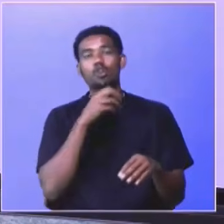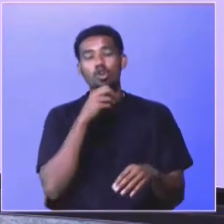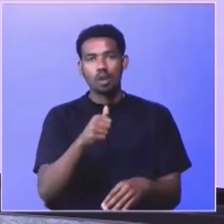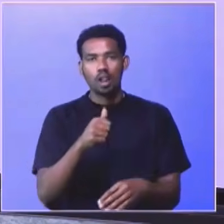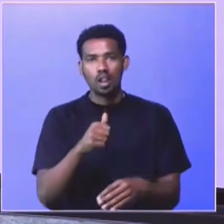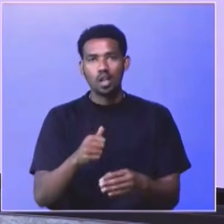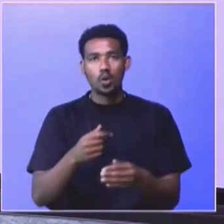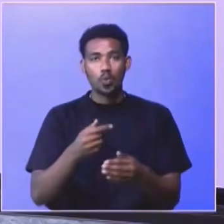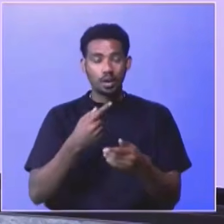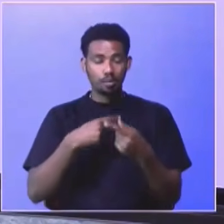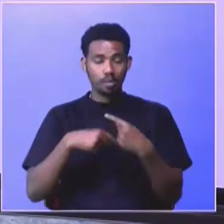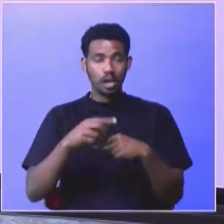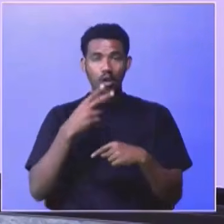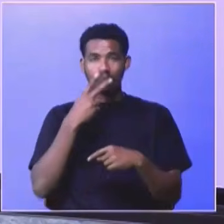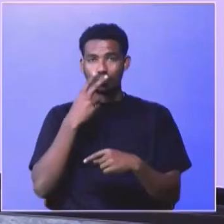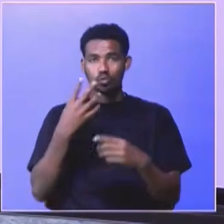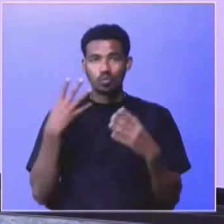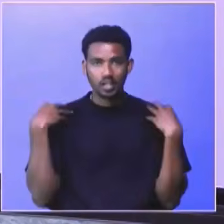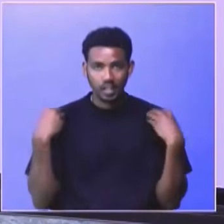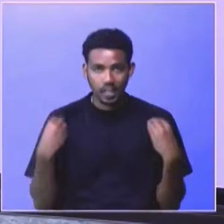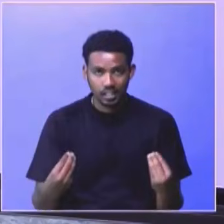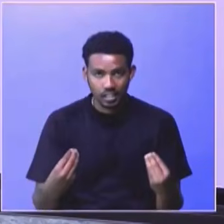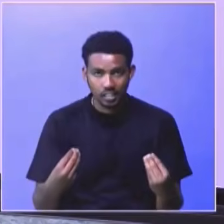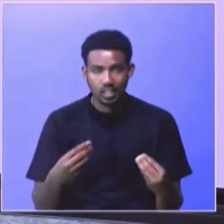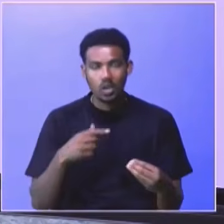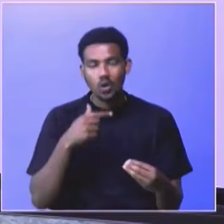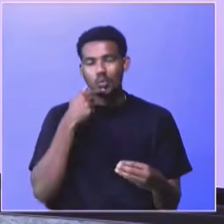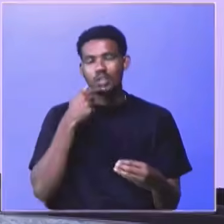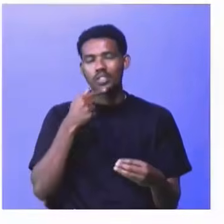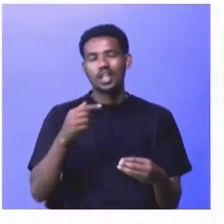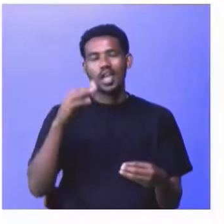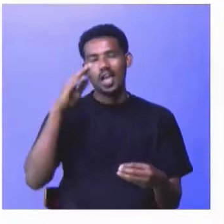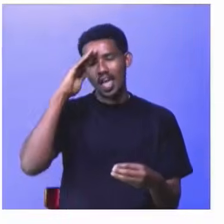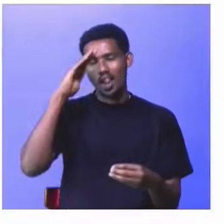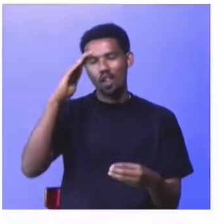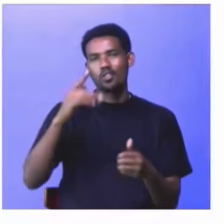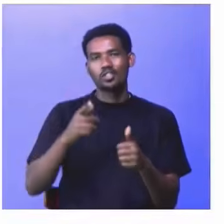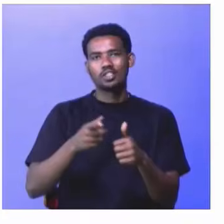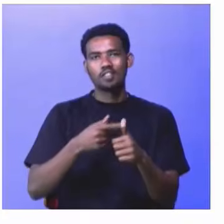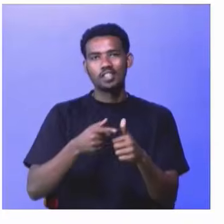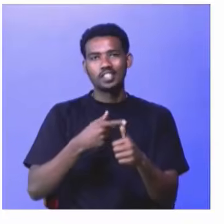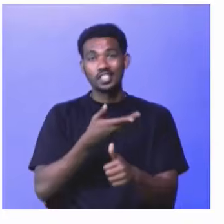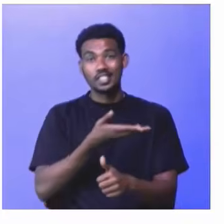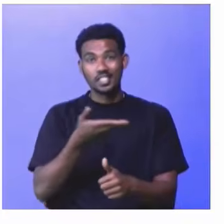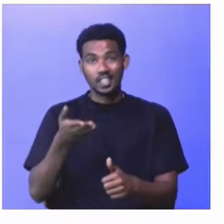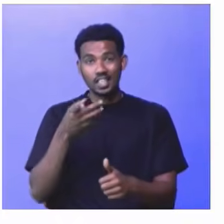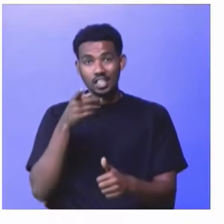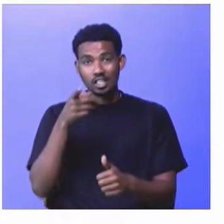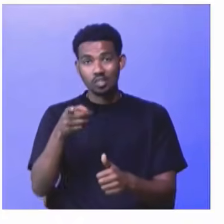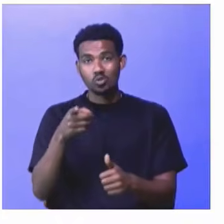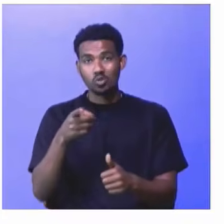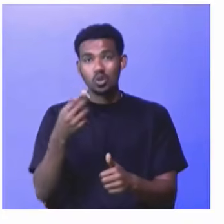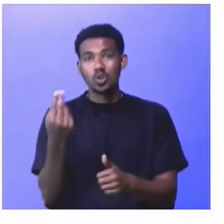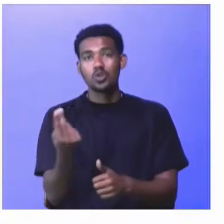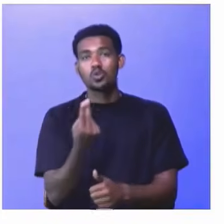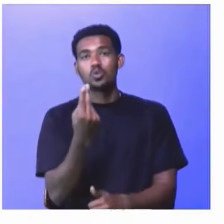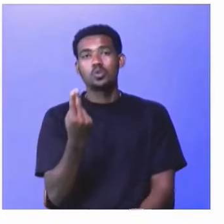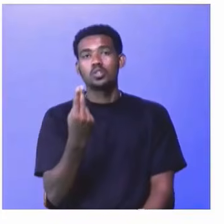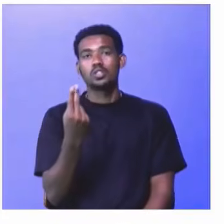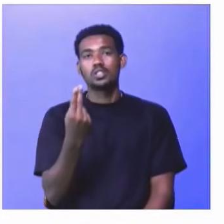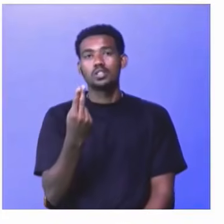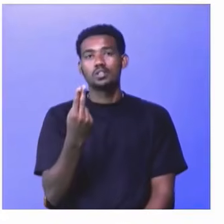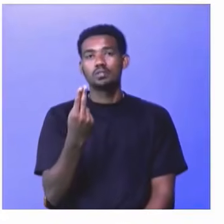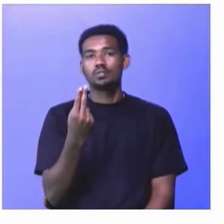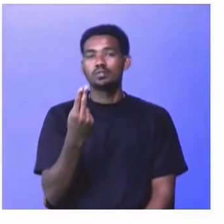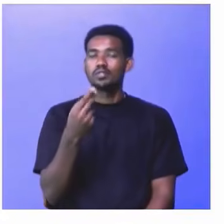So when we come to greeting or saying hello, the first thing that you can use for is